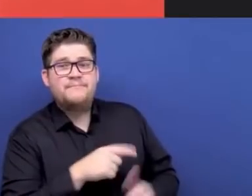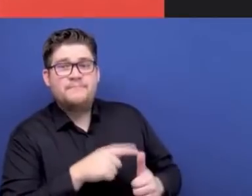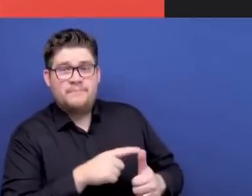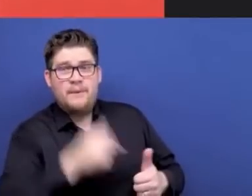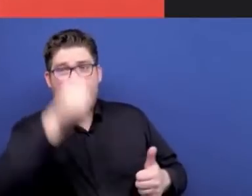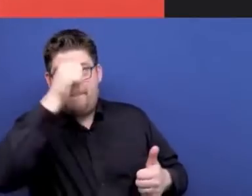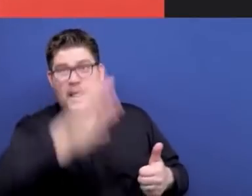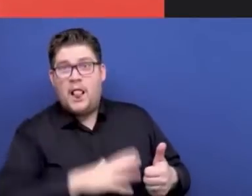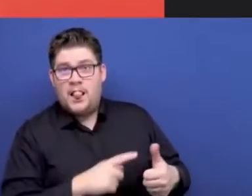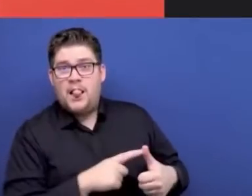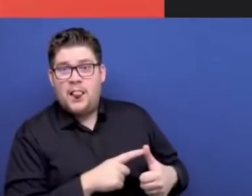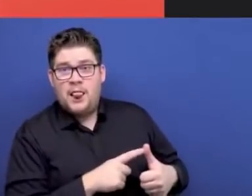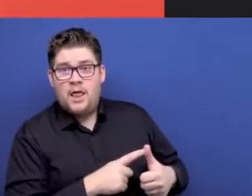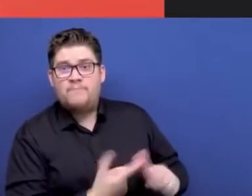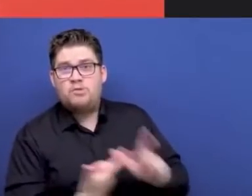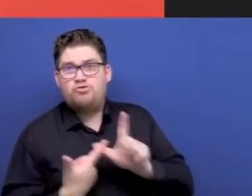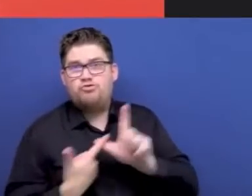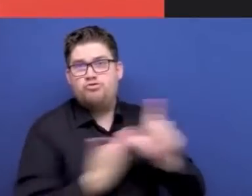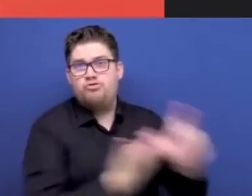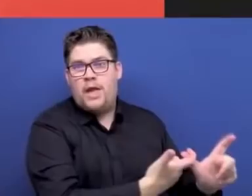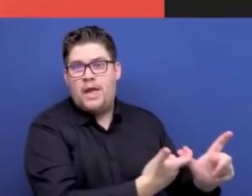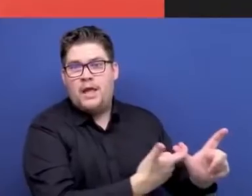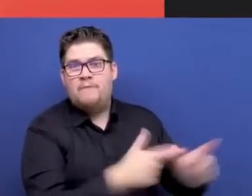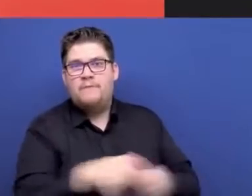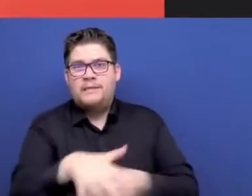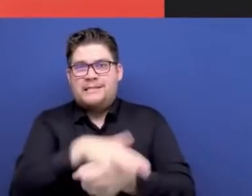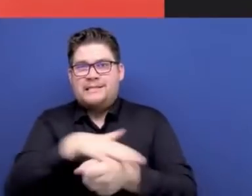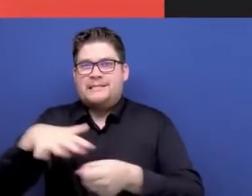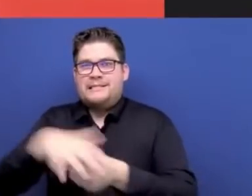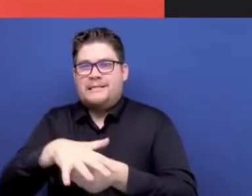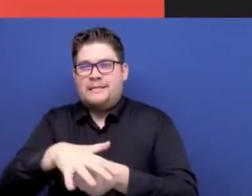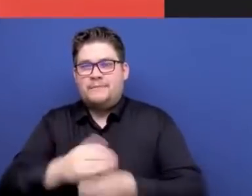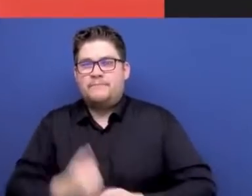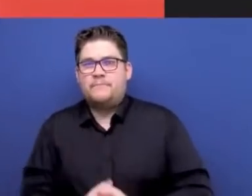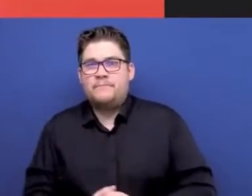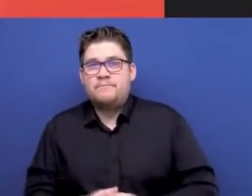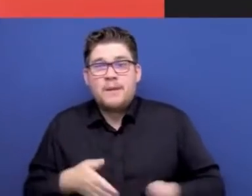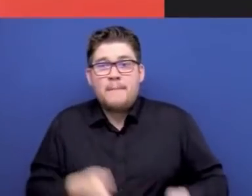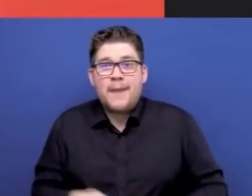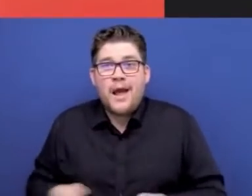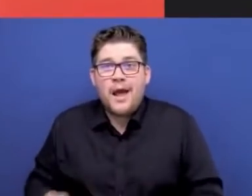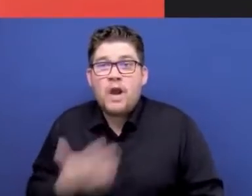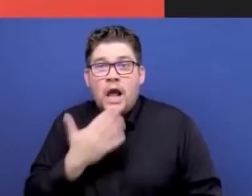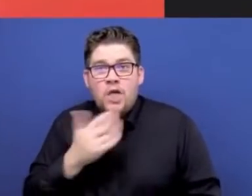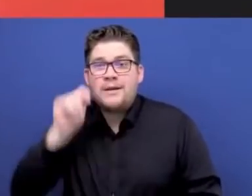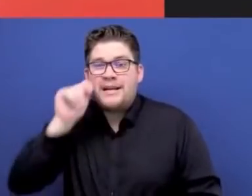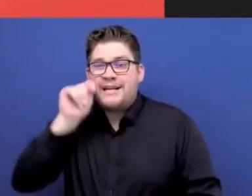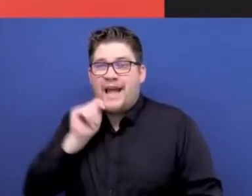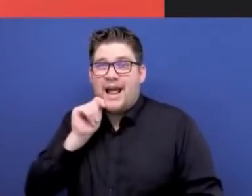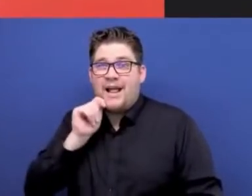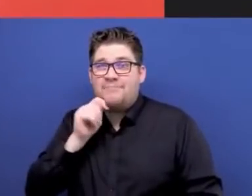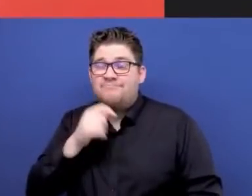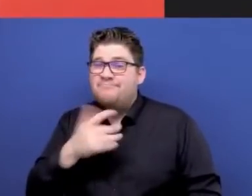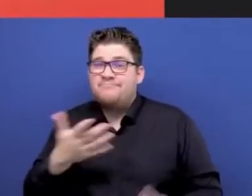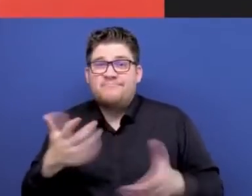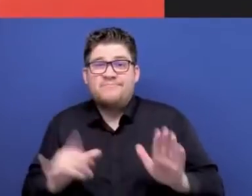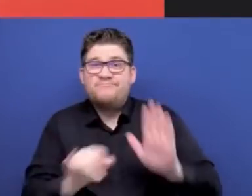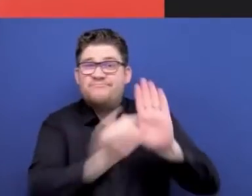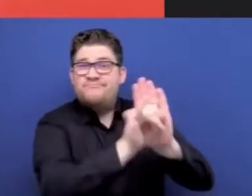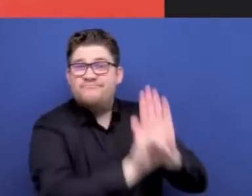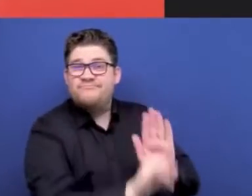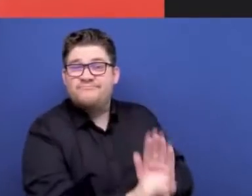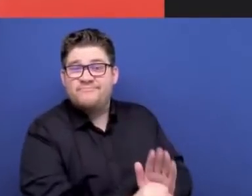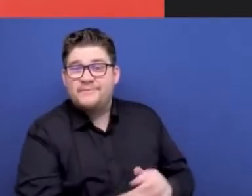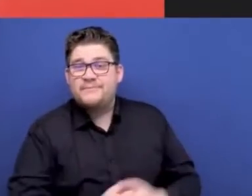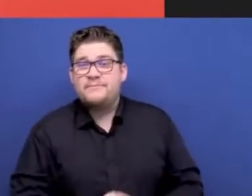that he was described as wearing a pair of tan colored pants. That's really all we have, but we are again asking for anybody who may have been in